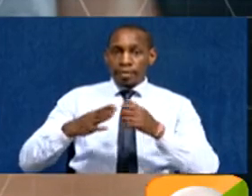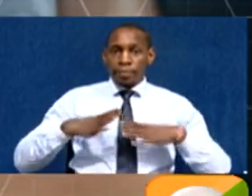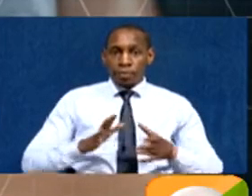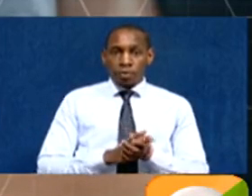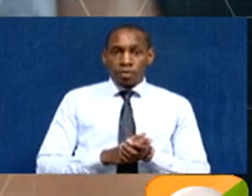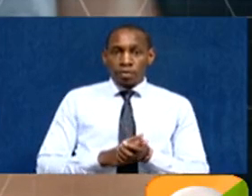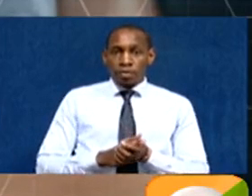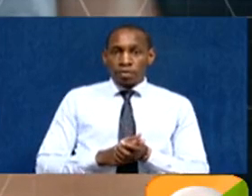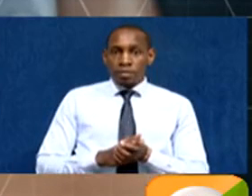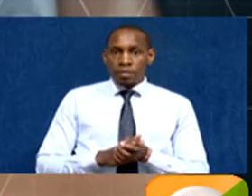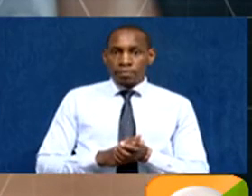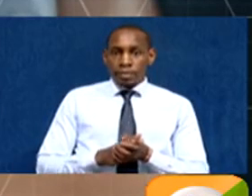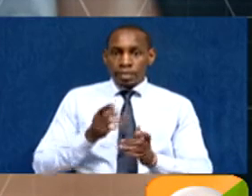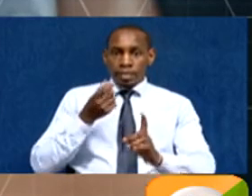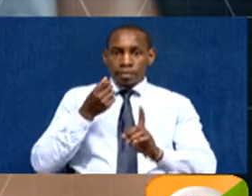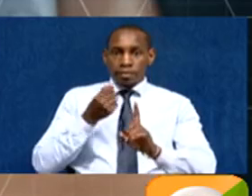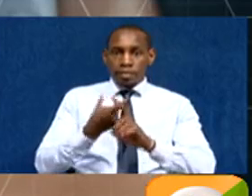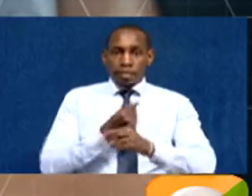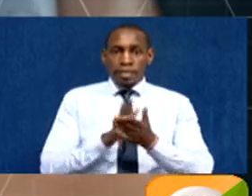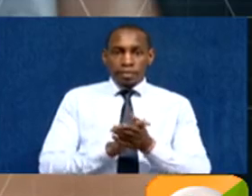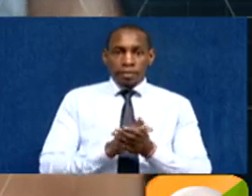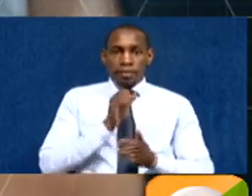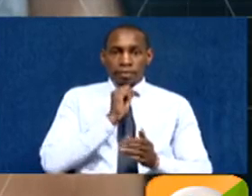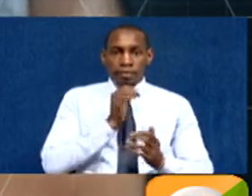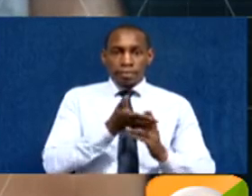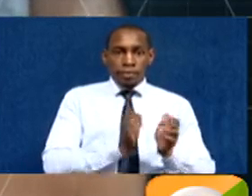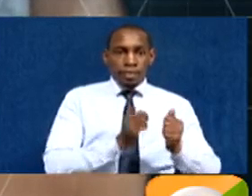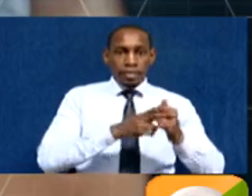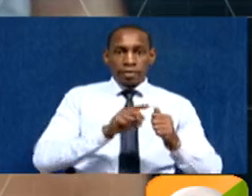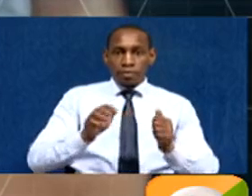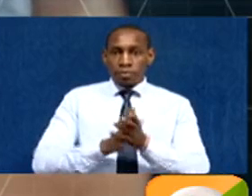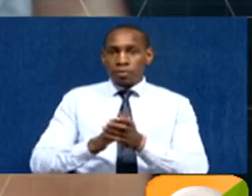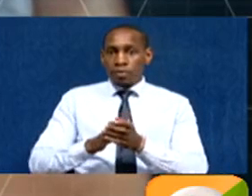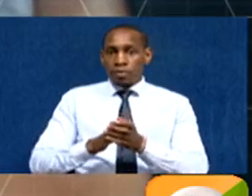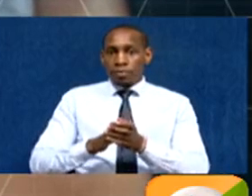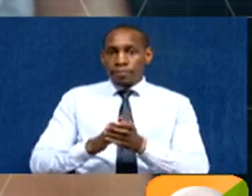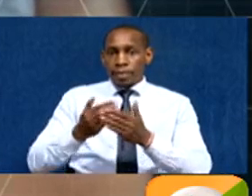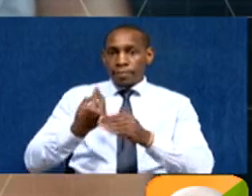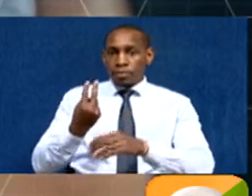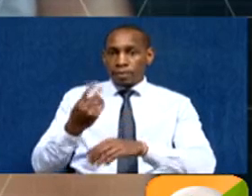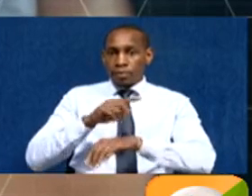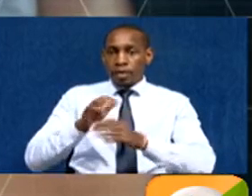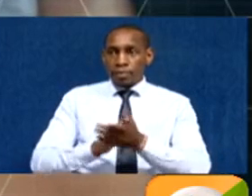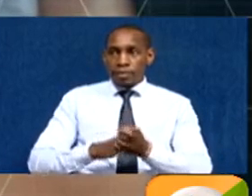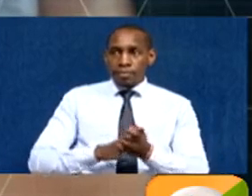1,133,669 are those administered to teenagers between 15 and 17 years old. In the last 24 hours, only